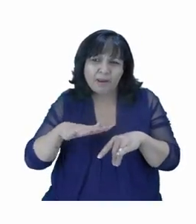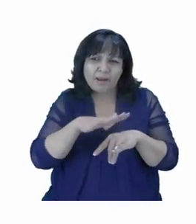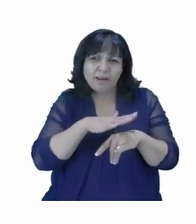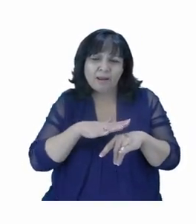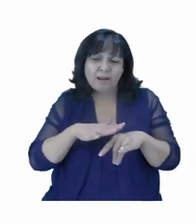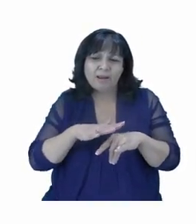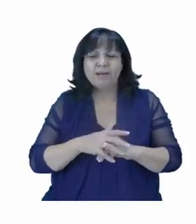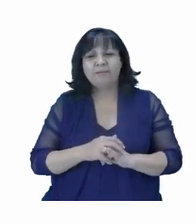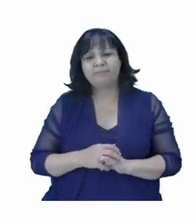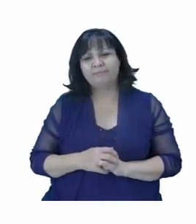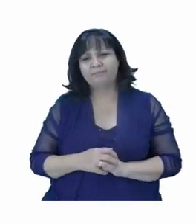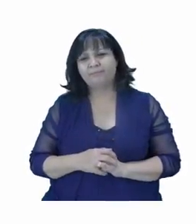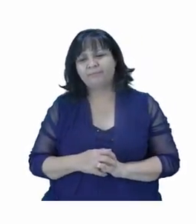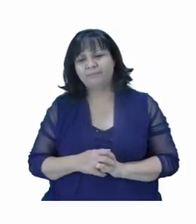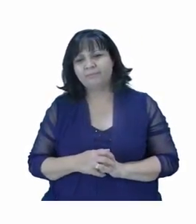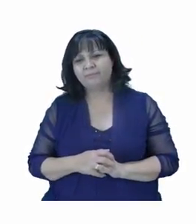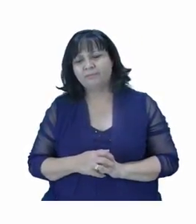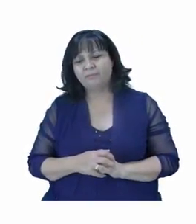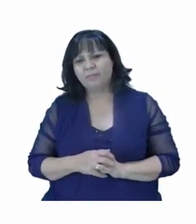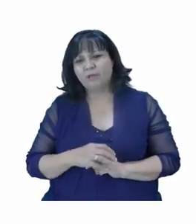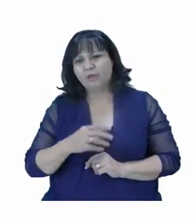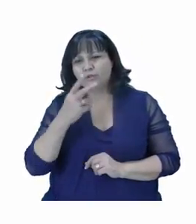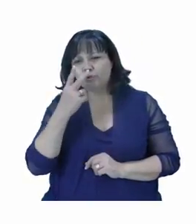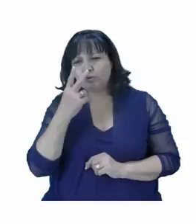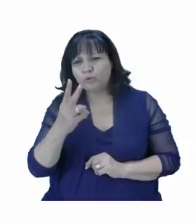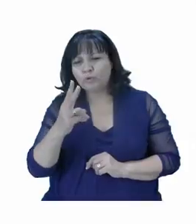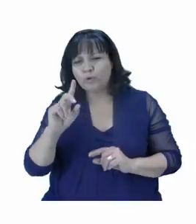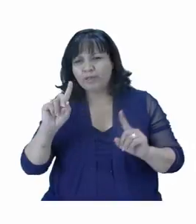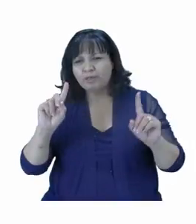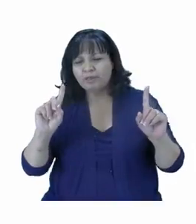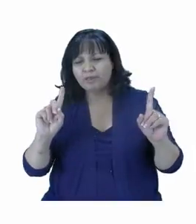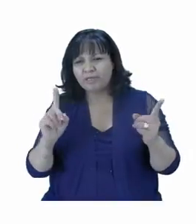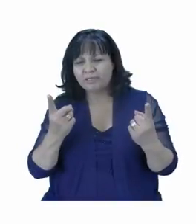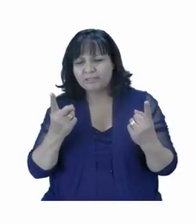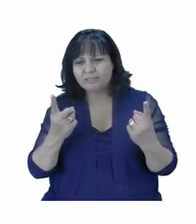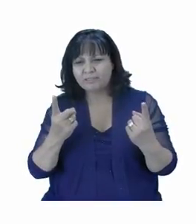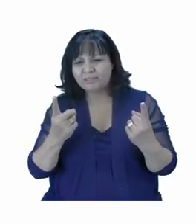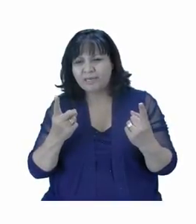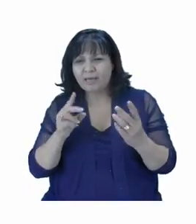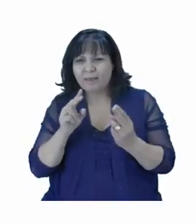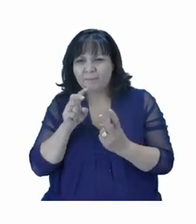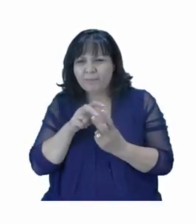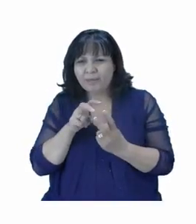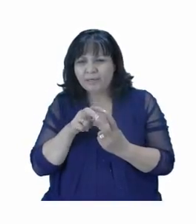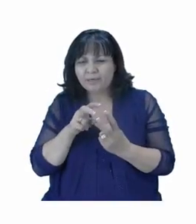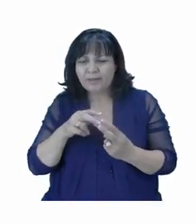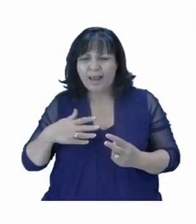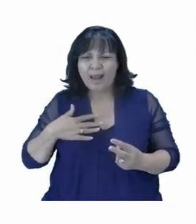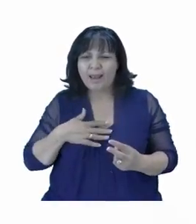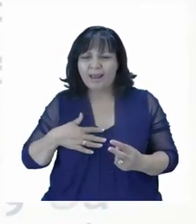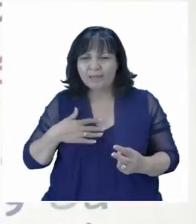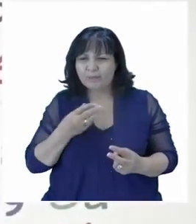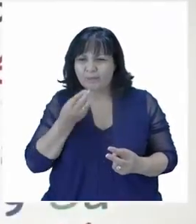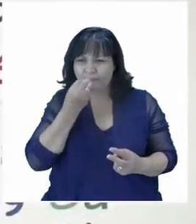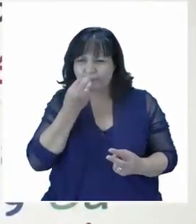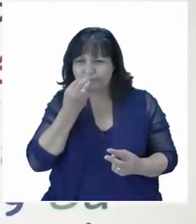fluffy. I have two things that I think a bunny would like to eat. Let's take a look at